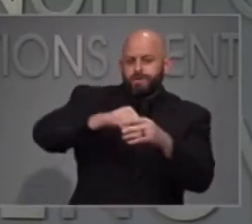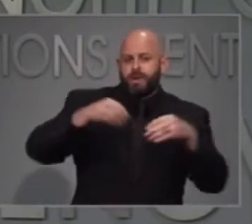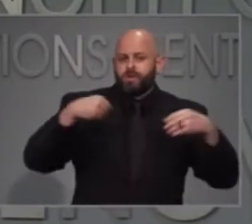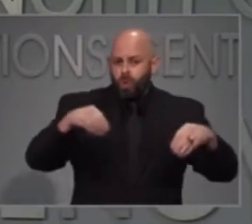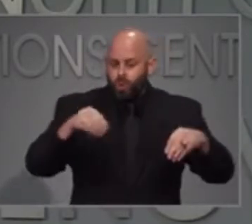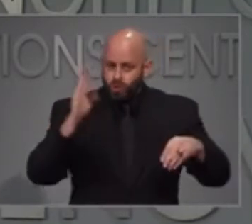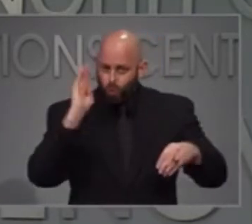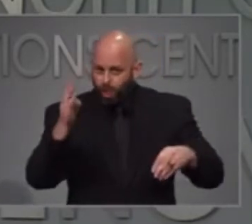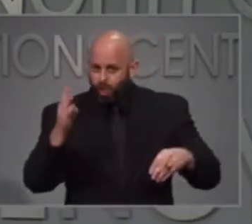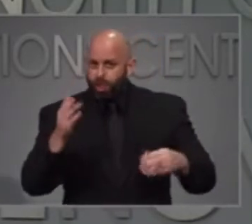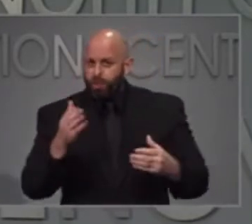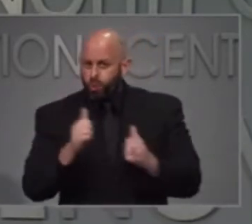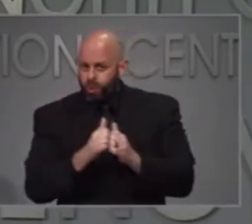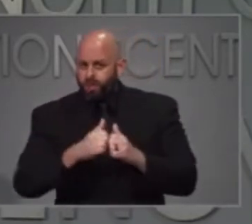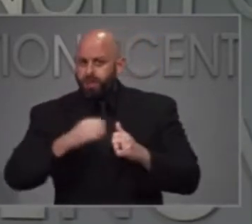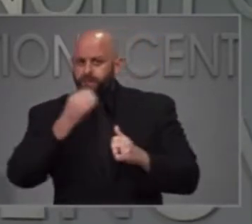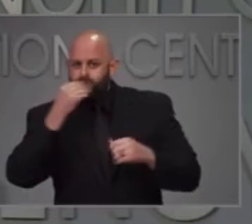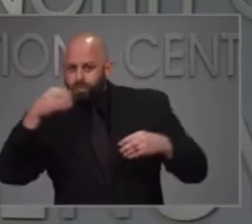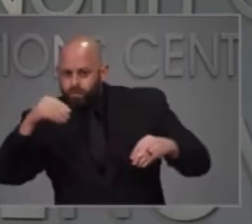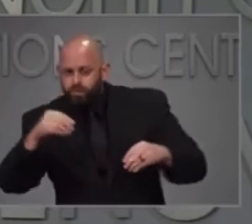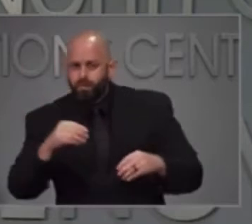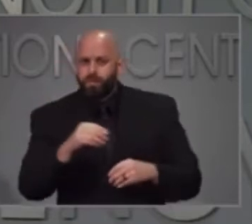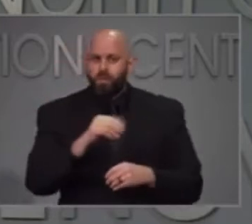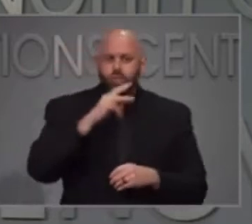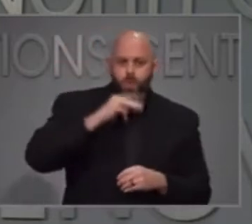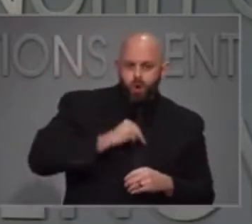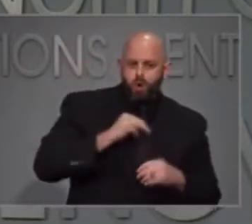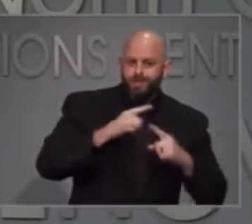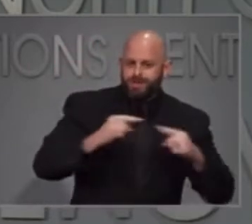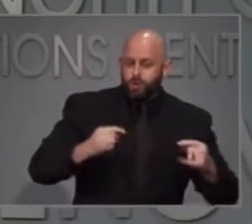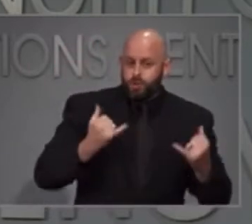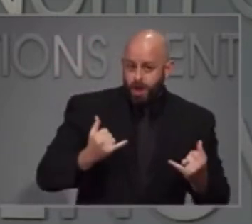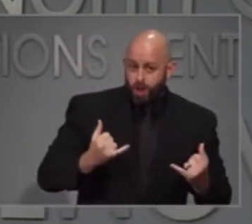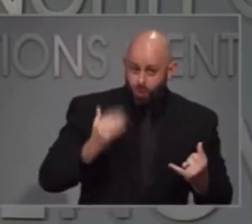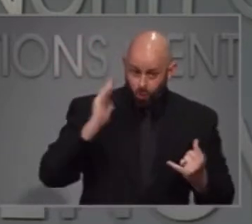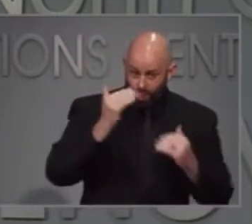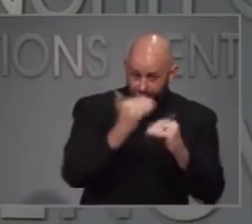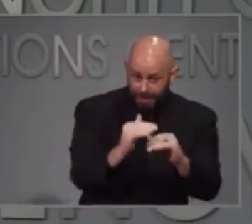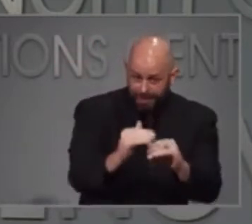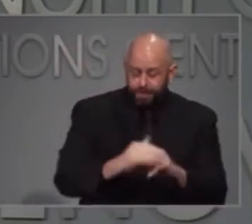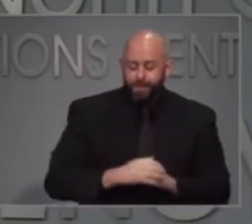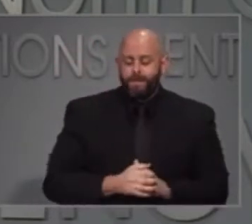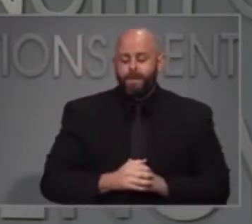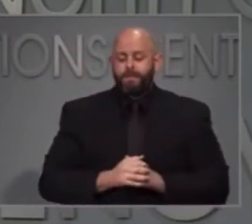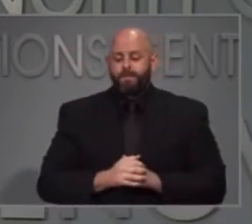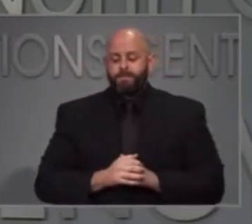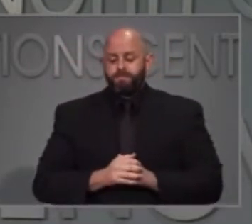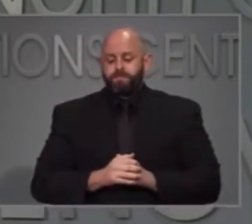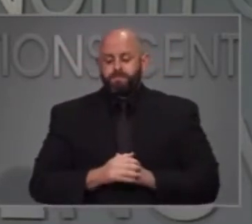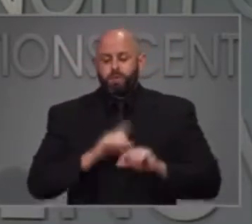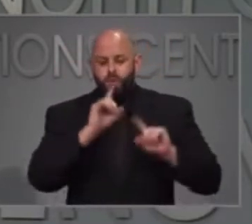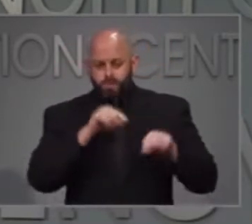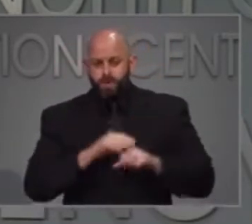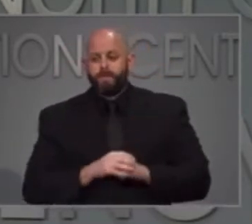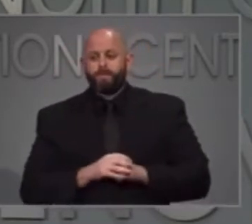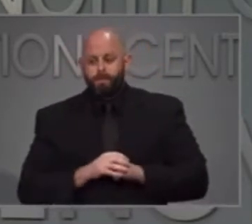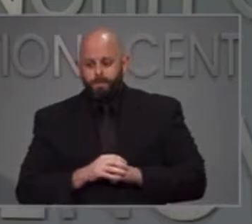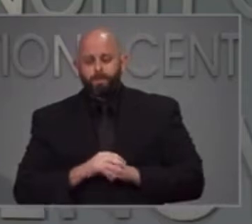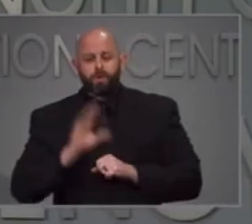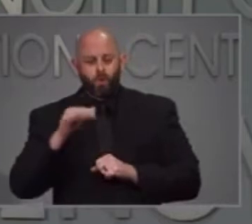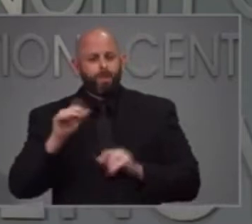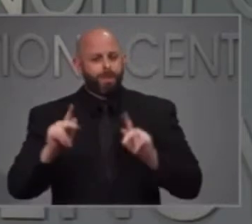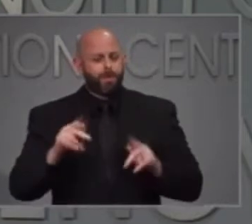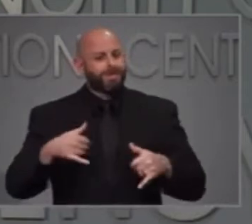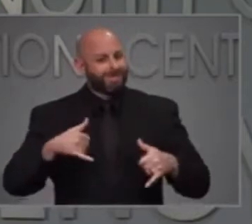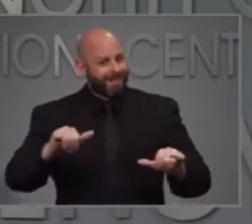remain open right now? We know that people have to go out and to get groceries and other